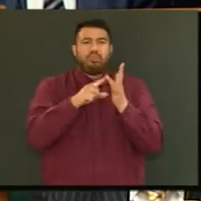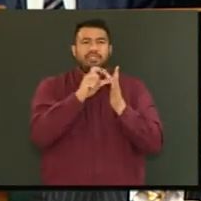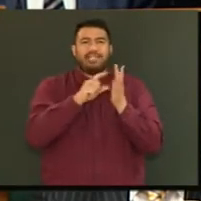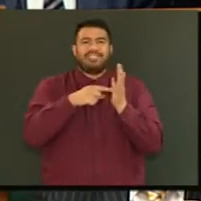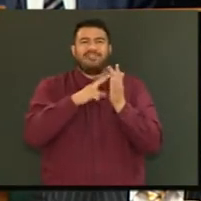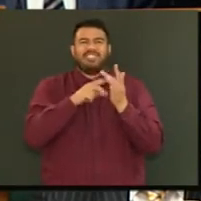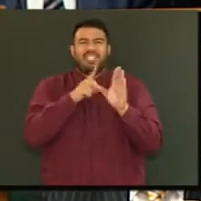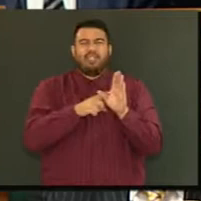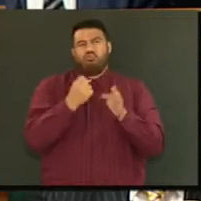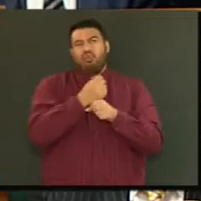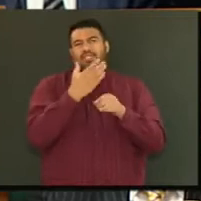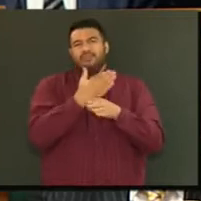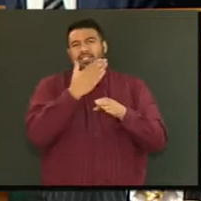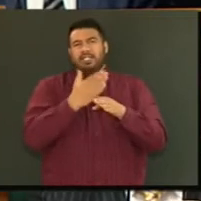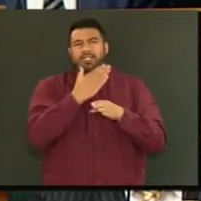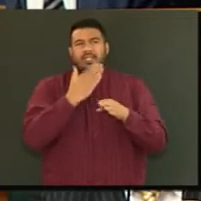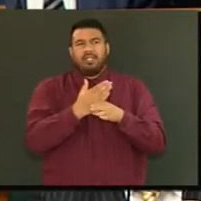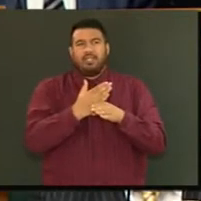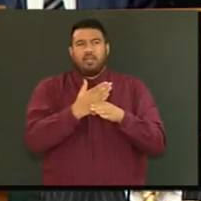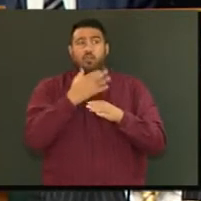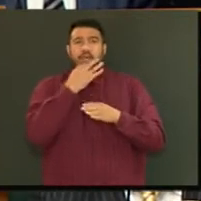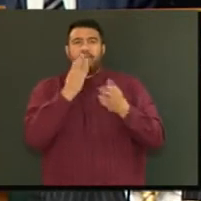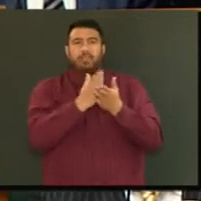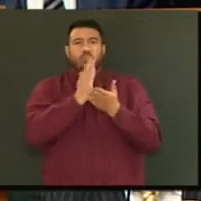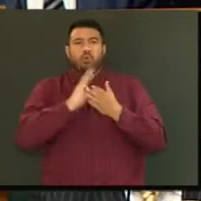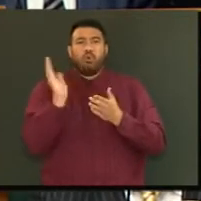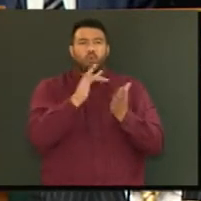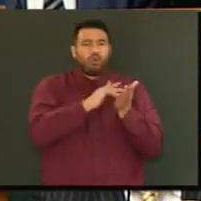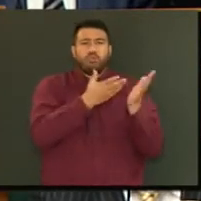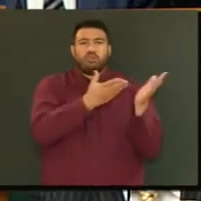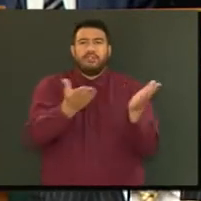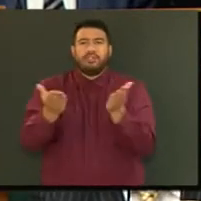productivity of core public services to ensure all New Zealanders see